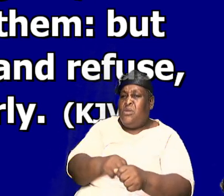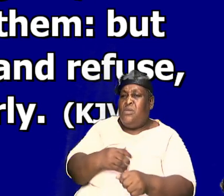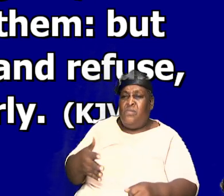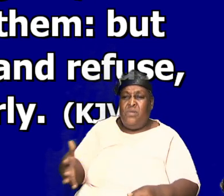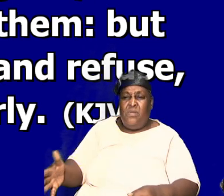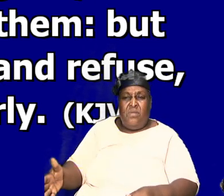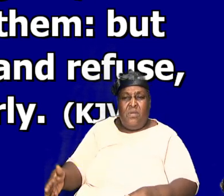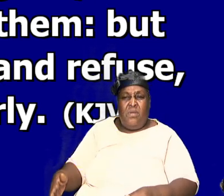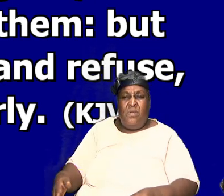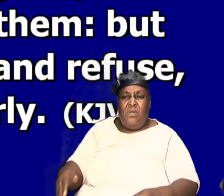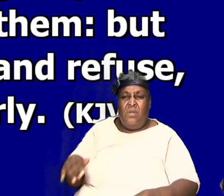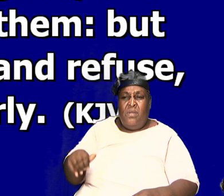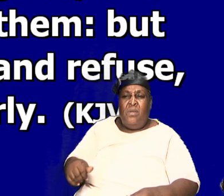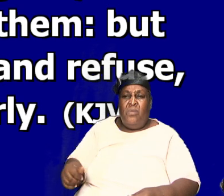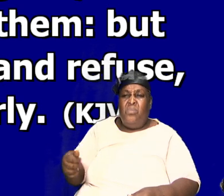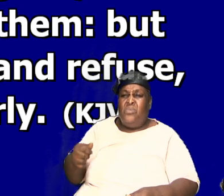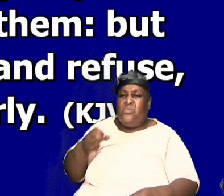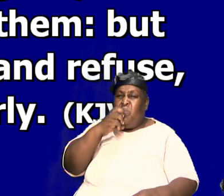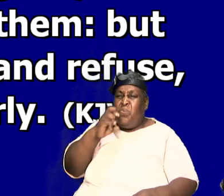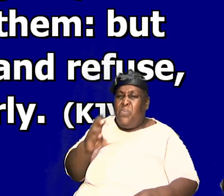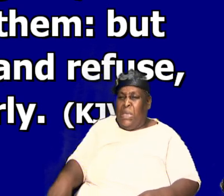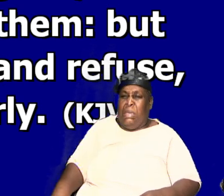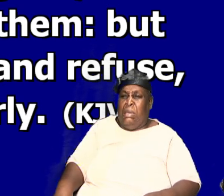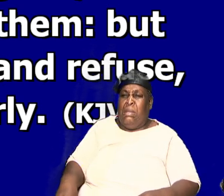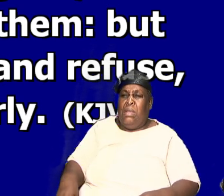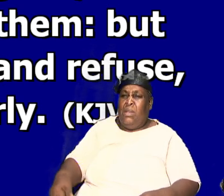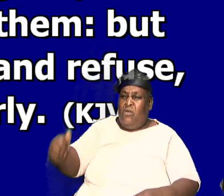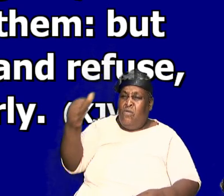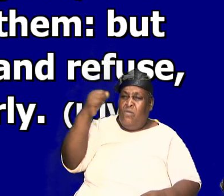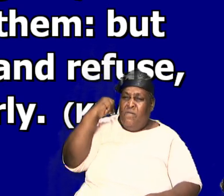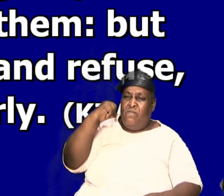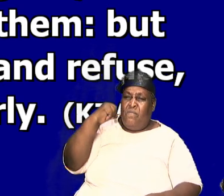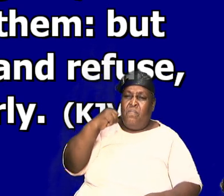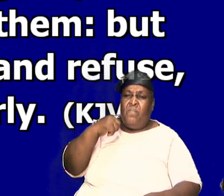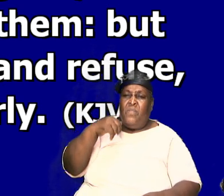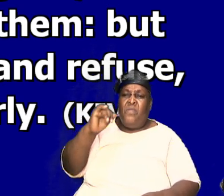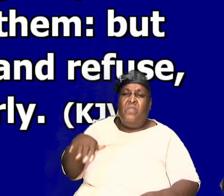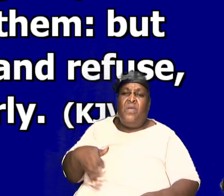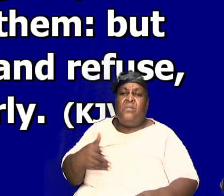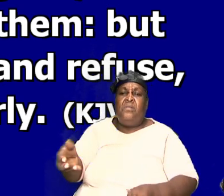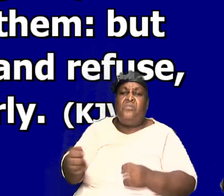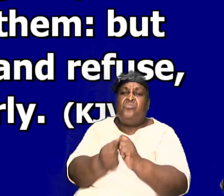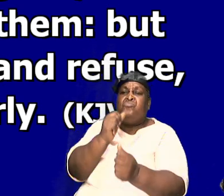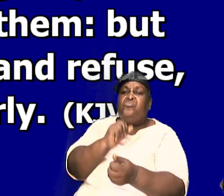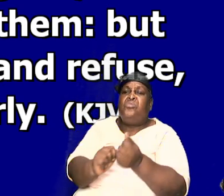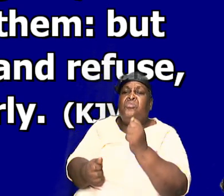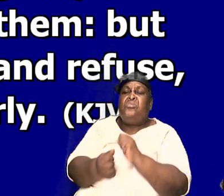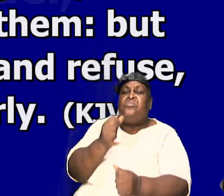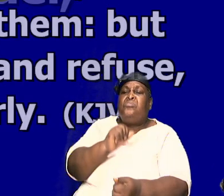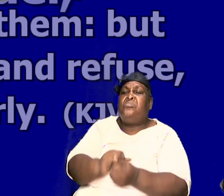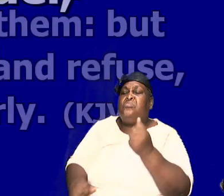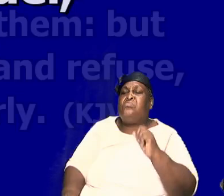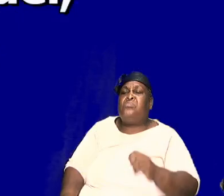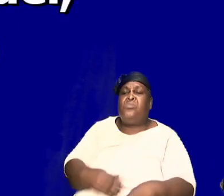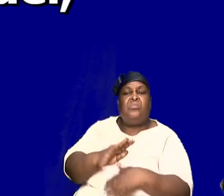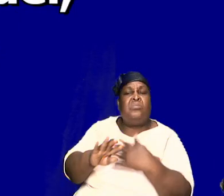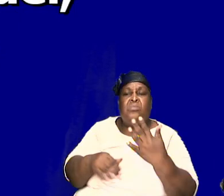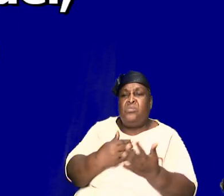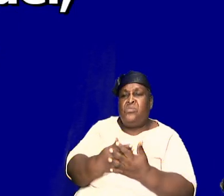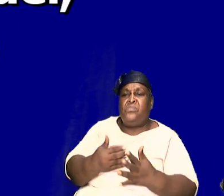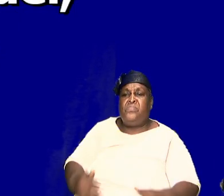them, but everything that was vile to be food that they destroyed